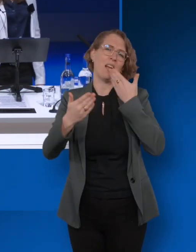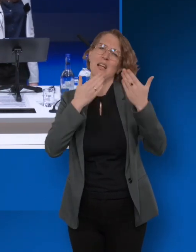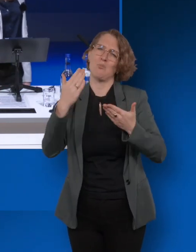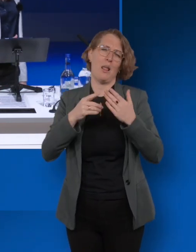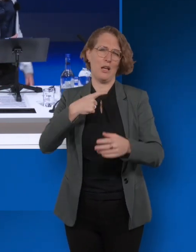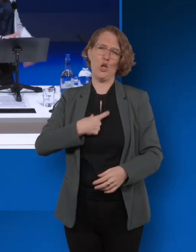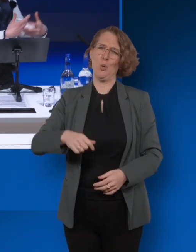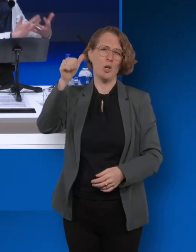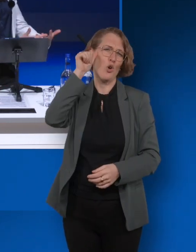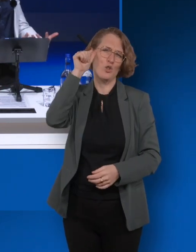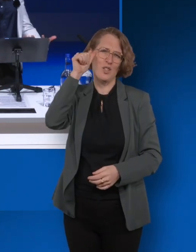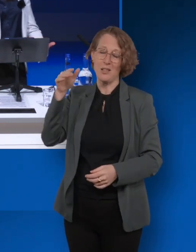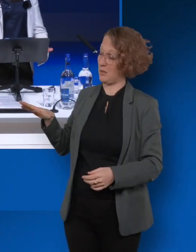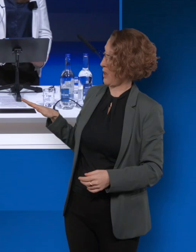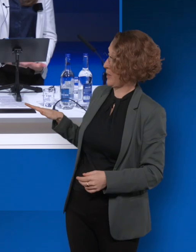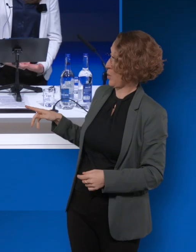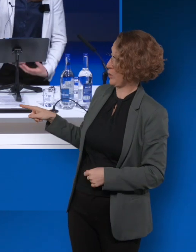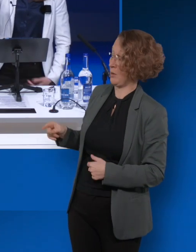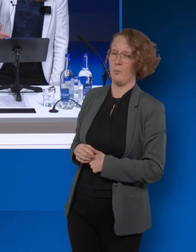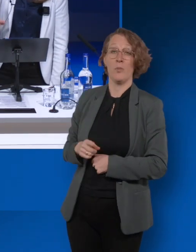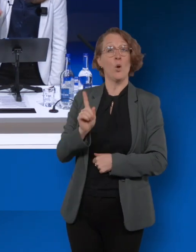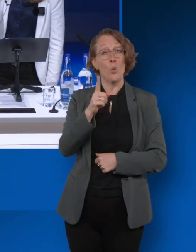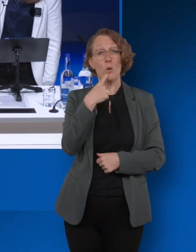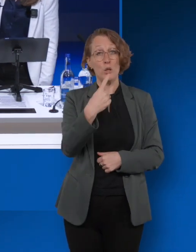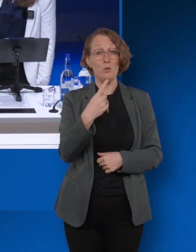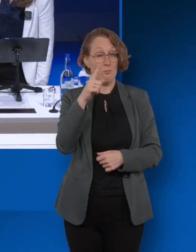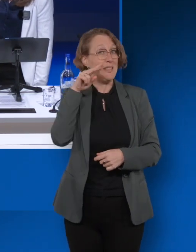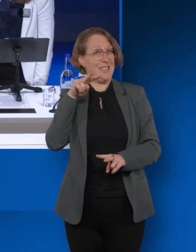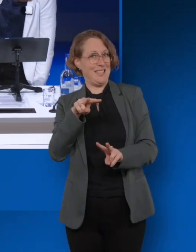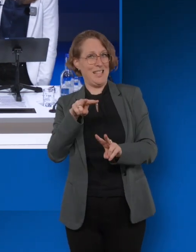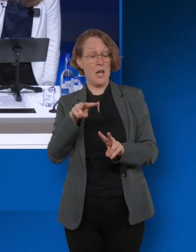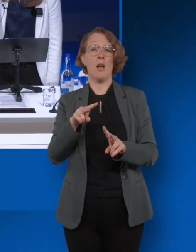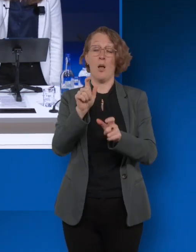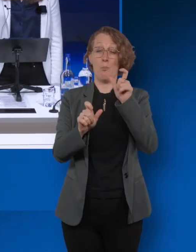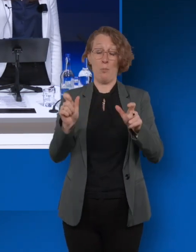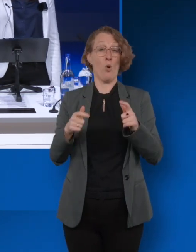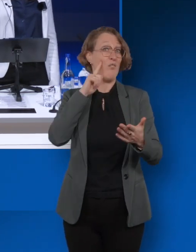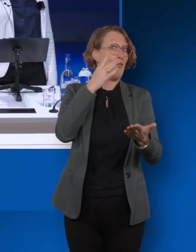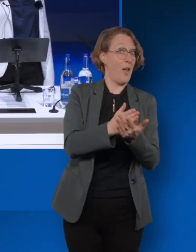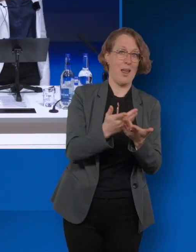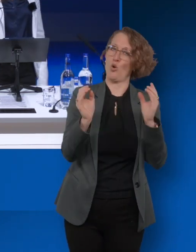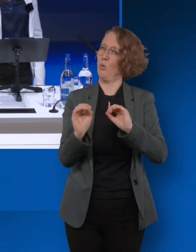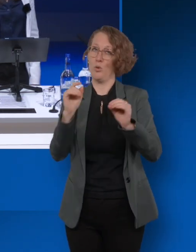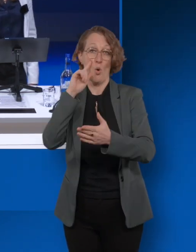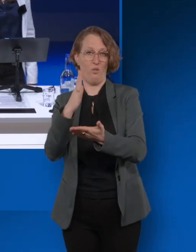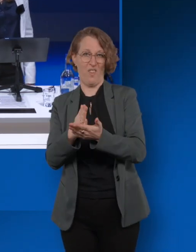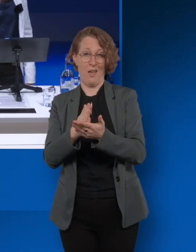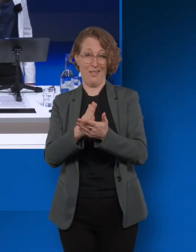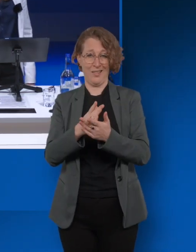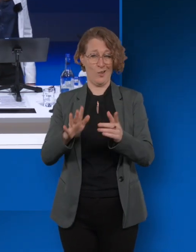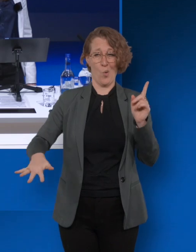human consciousness. And hopefully what you're seeing is that people of all faiths and none believe different